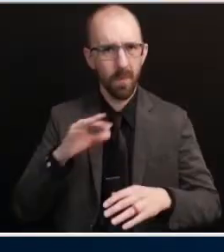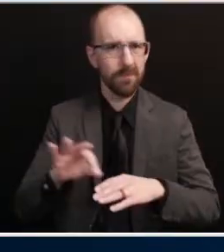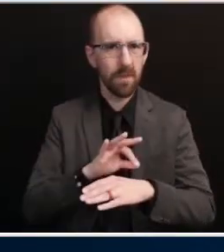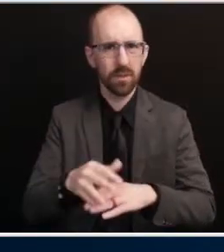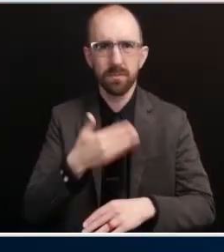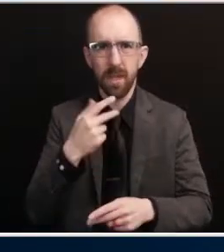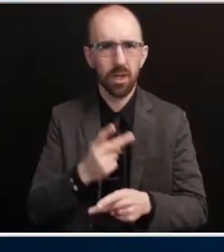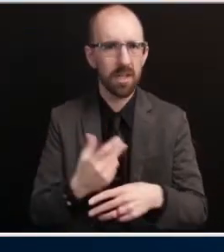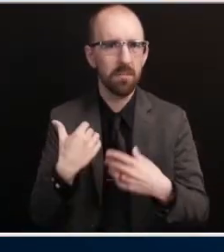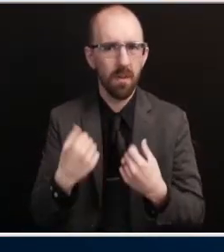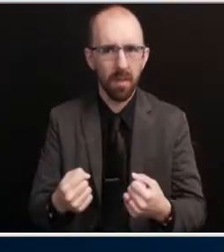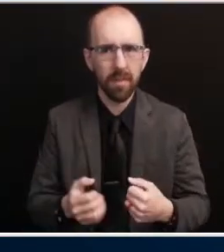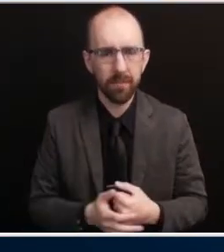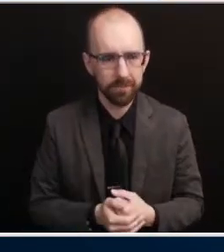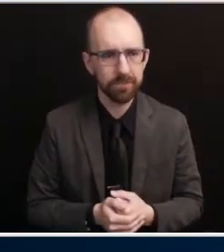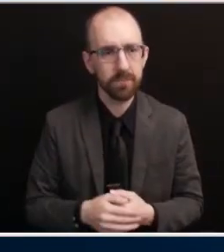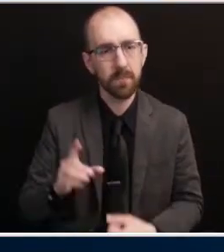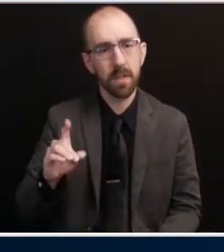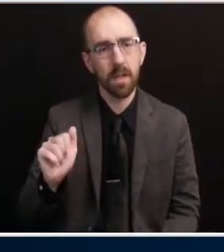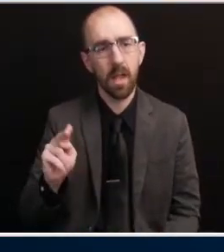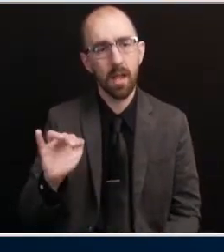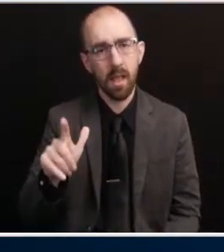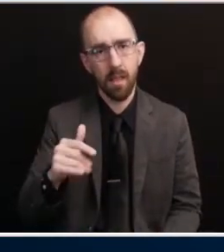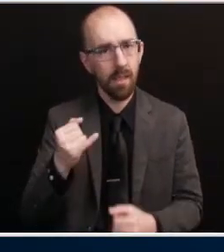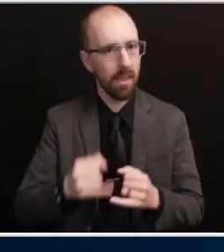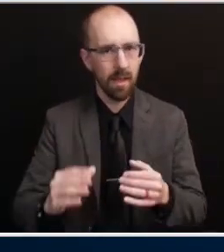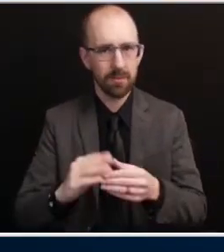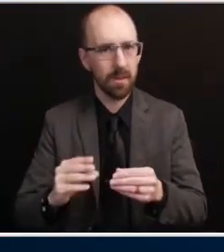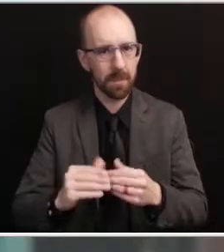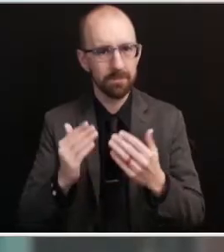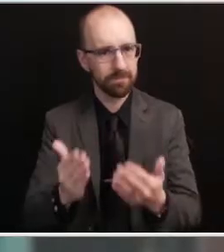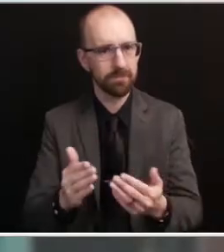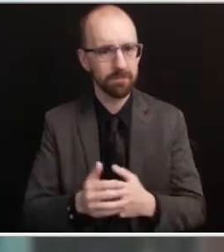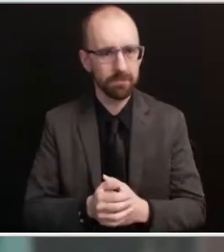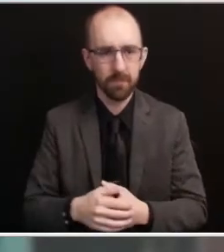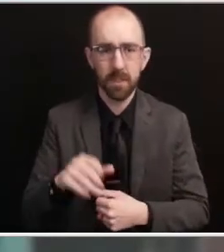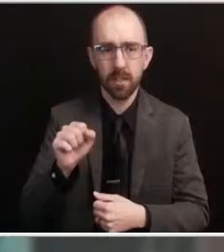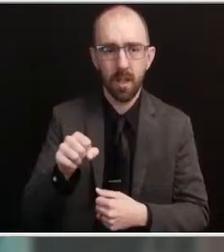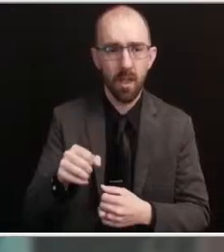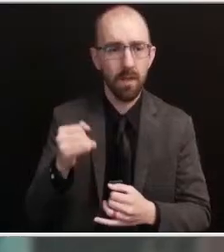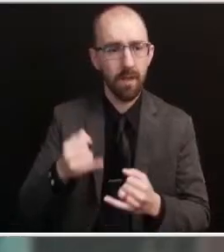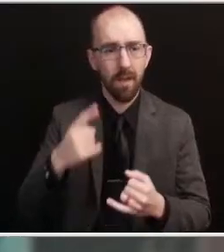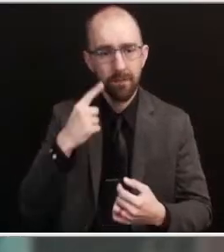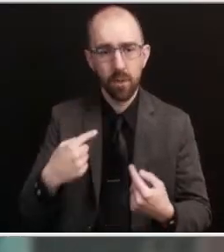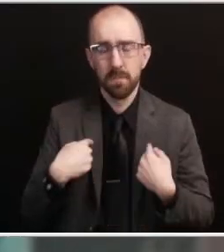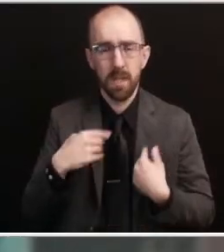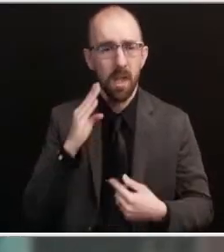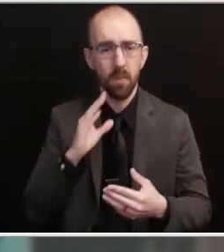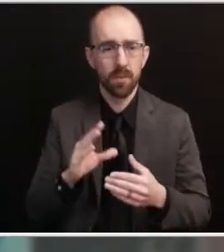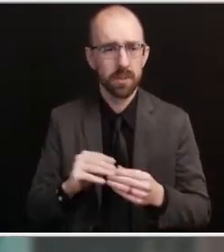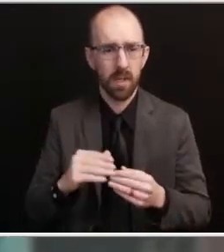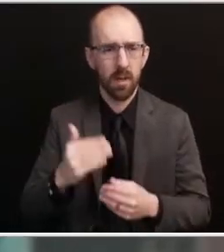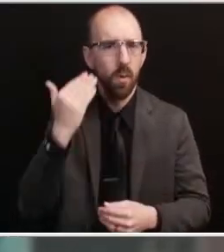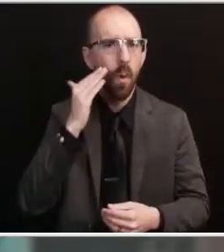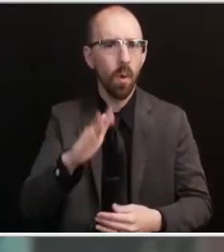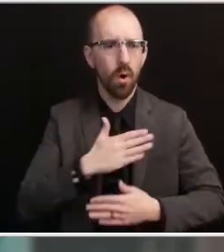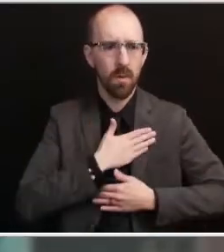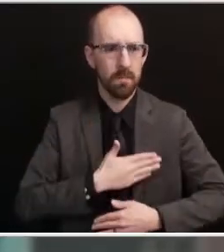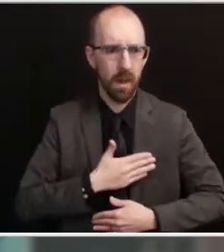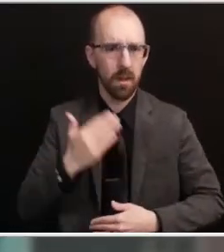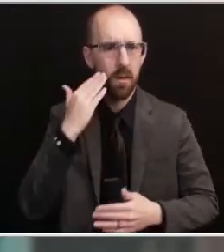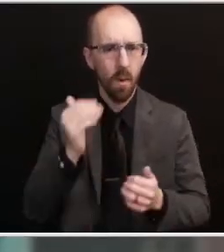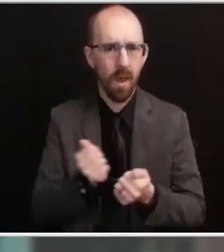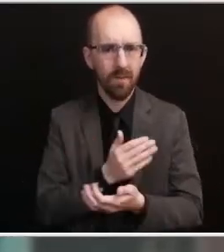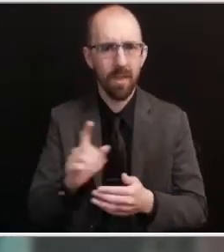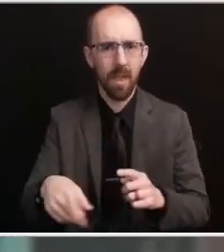All right. Daniel, we'll get your last word. Yeah, so finally for me, I'd just say that know your body. Know everything about your body.